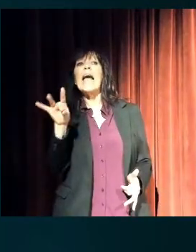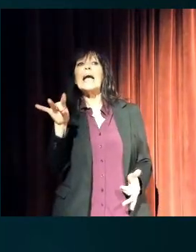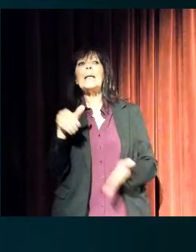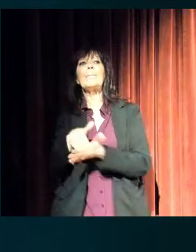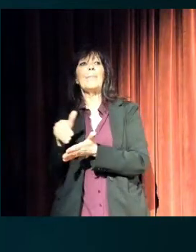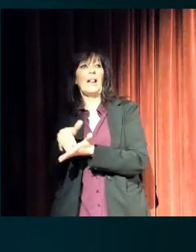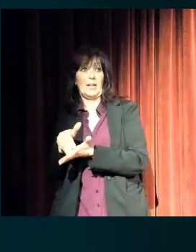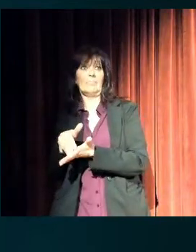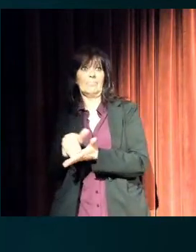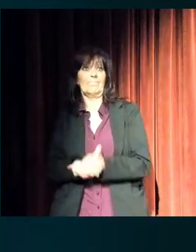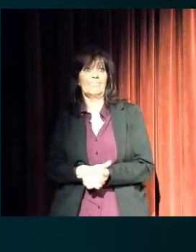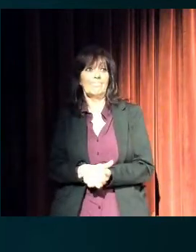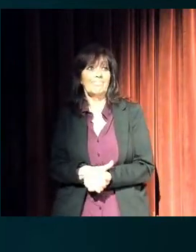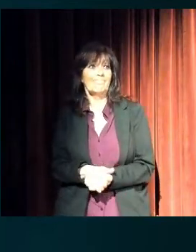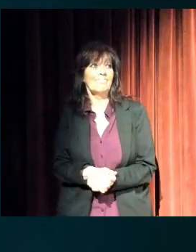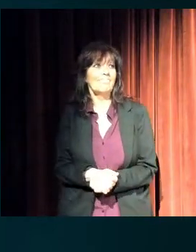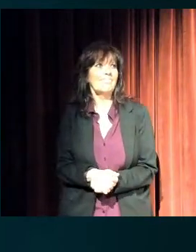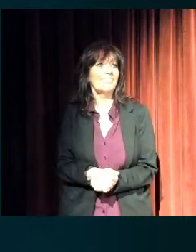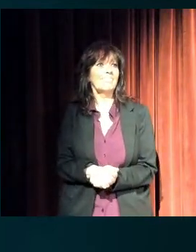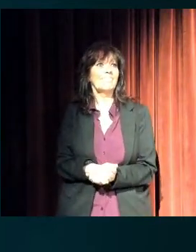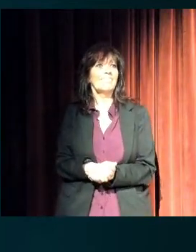$258 million.